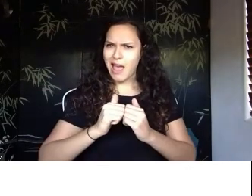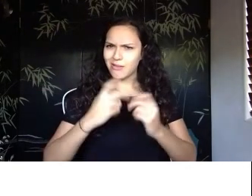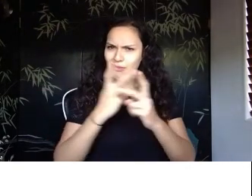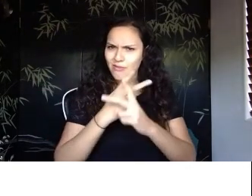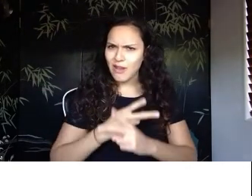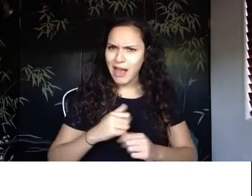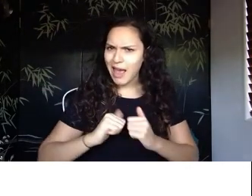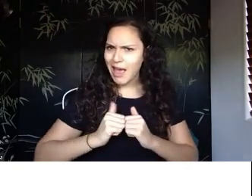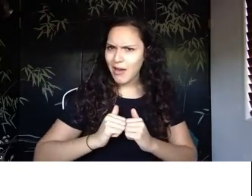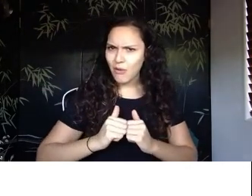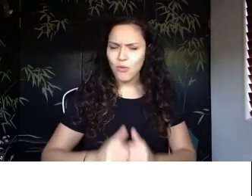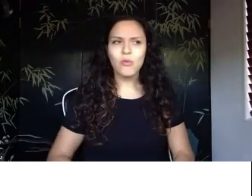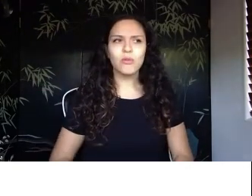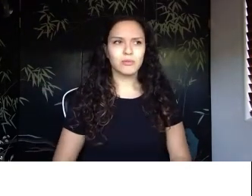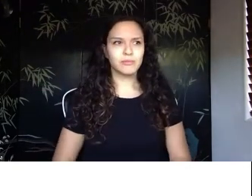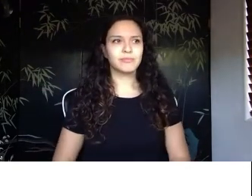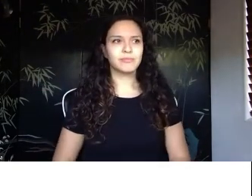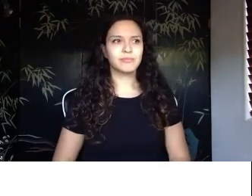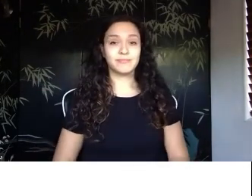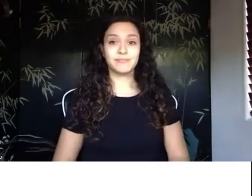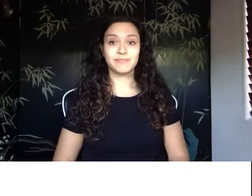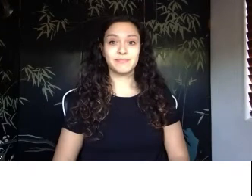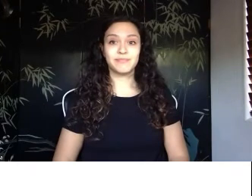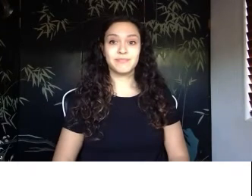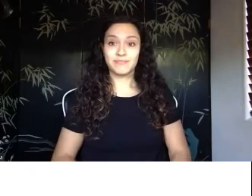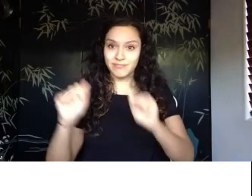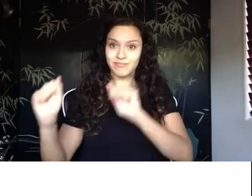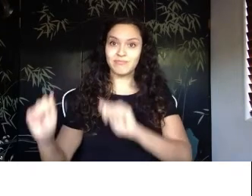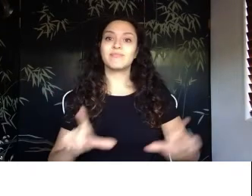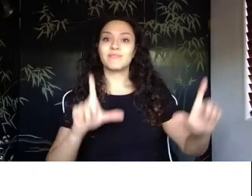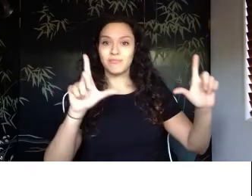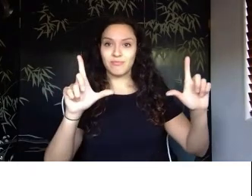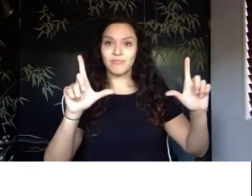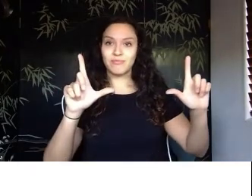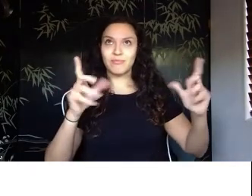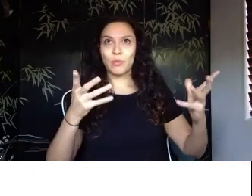something out of 12. How can we figure that out?